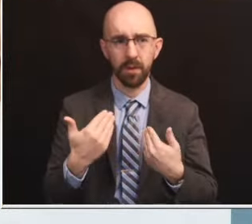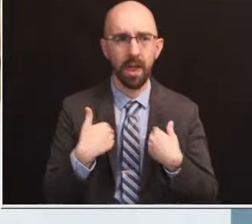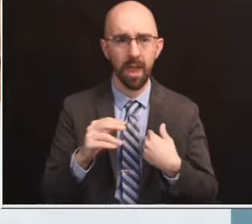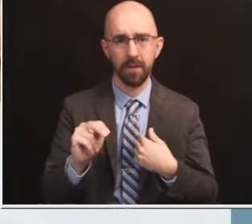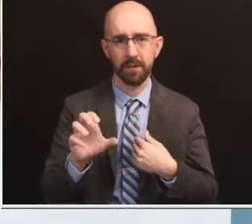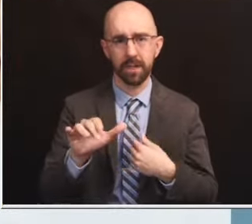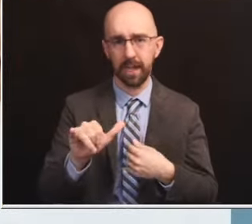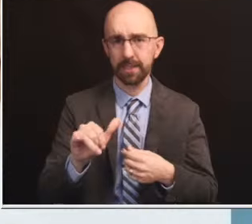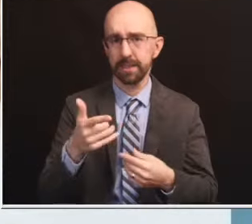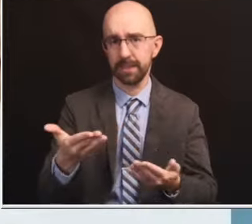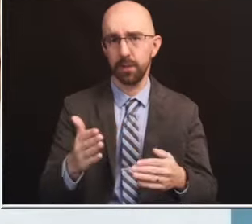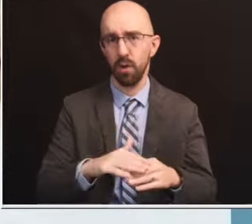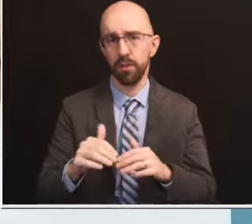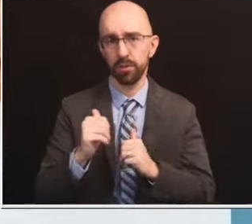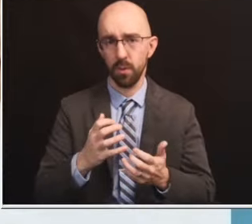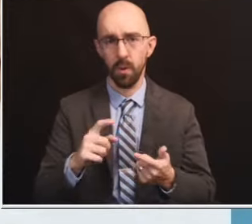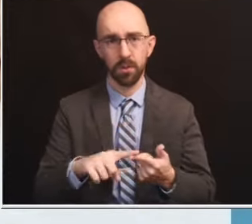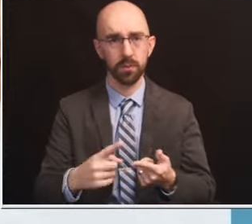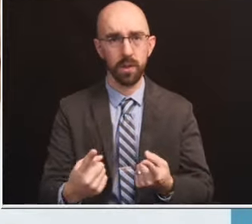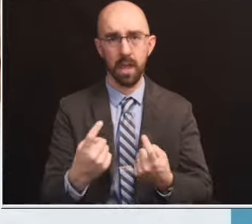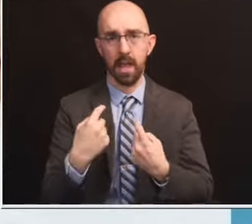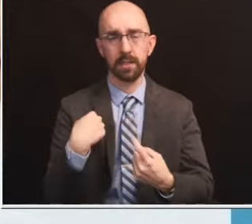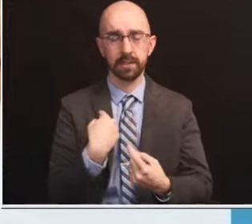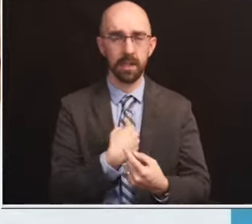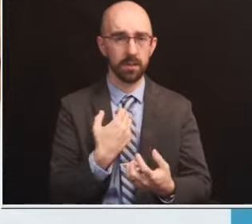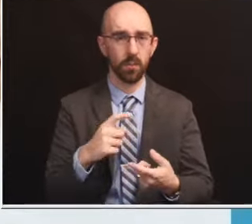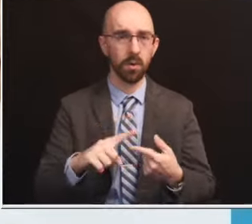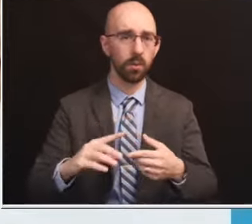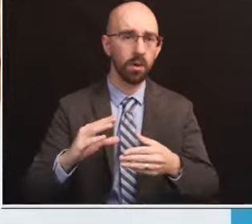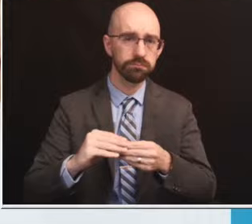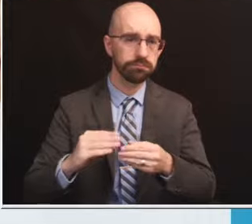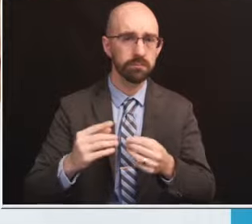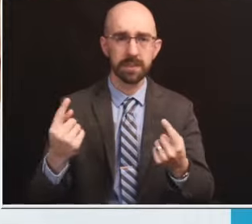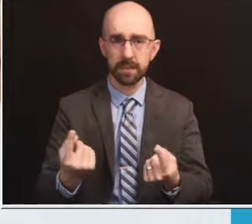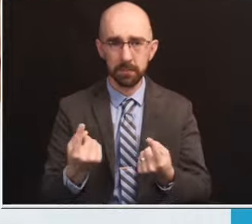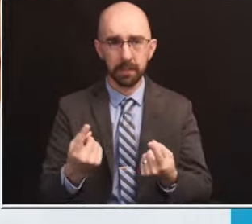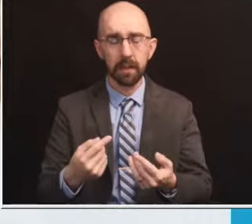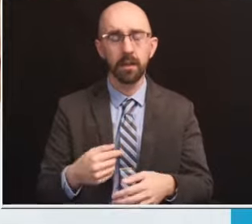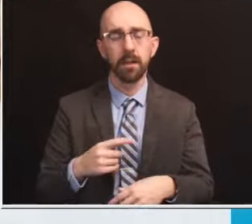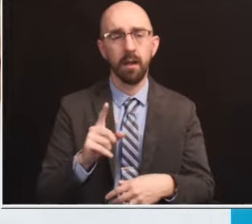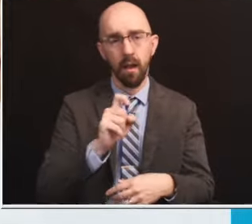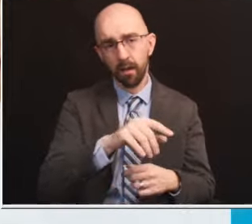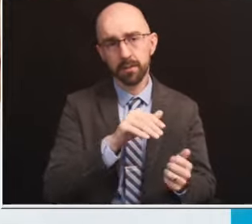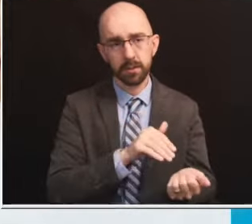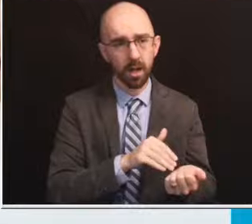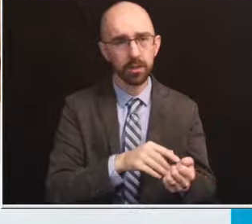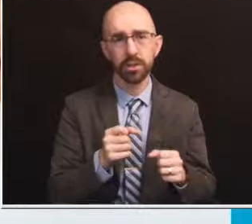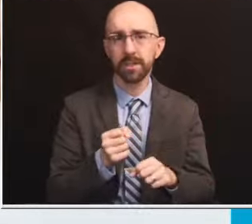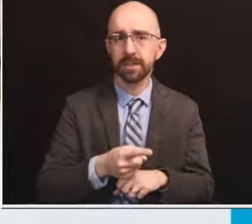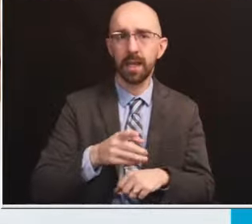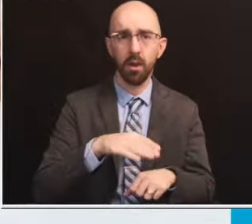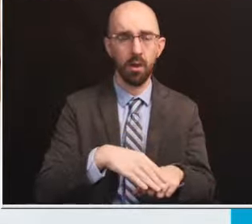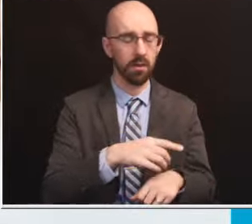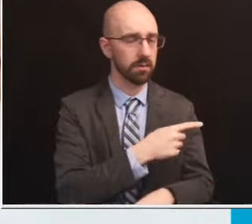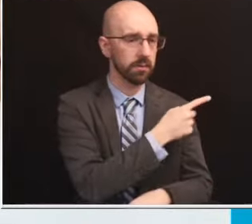show. So if you have anything you'd like us to read out loud on the program or have us ask the doctors, just send it to us on YouTube or Facebook. You'll find all the